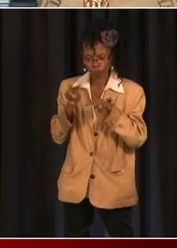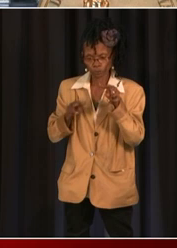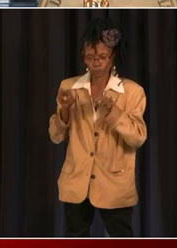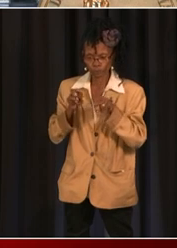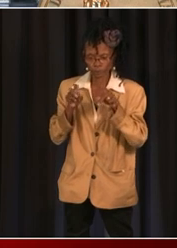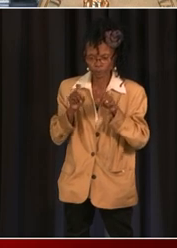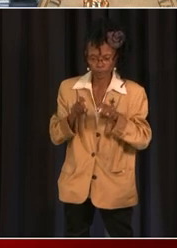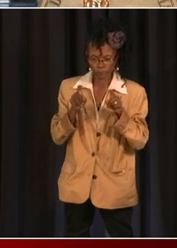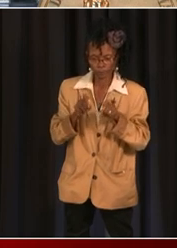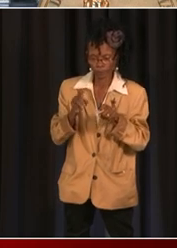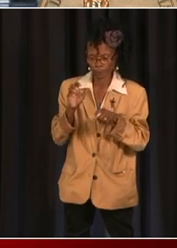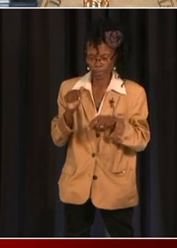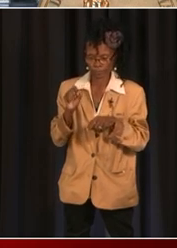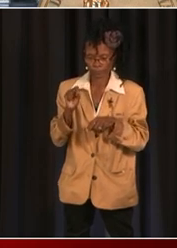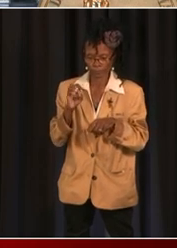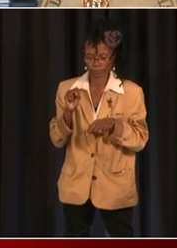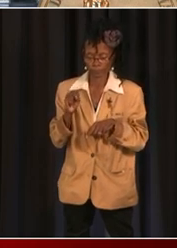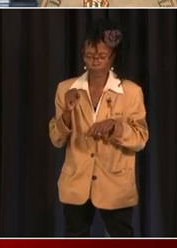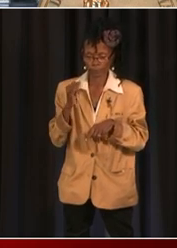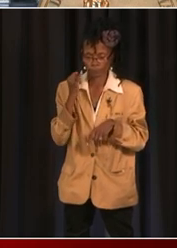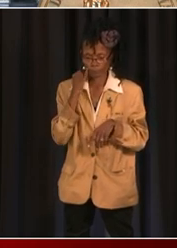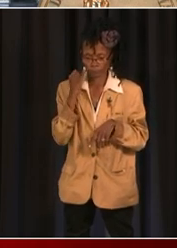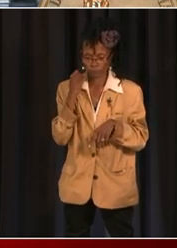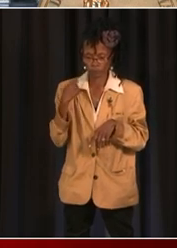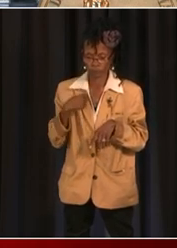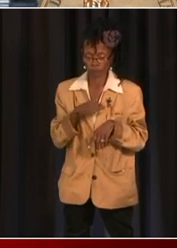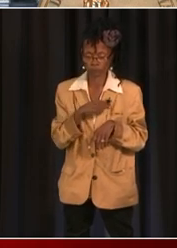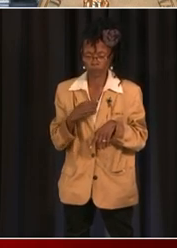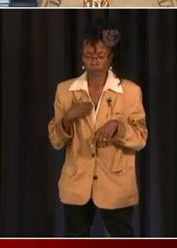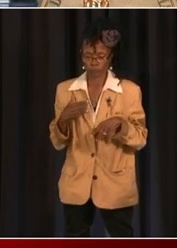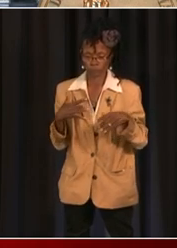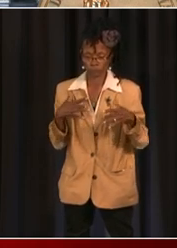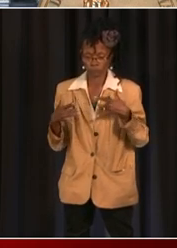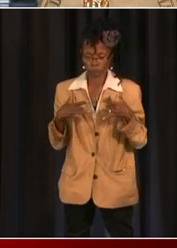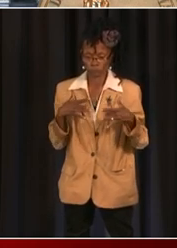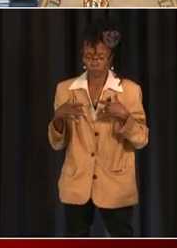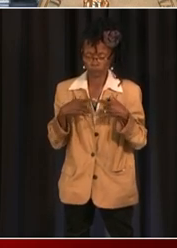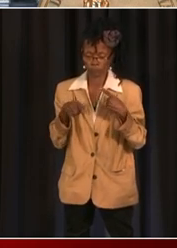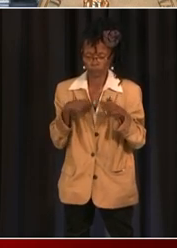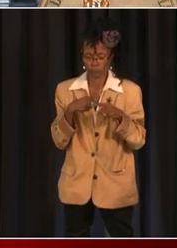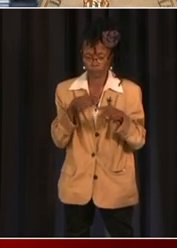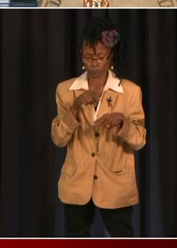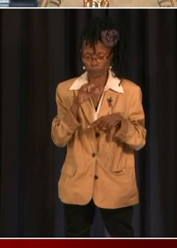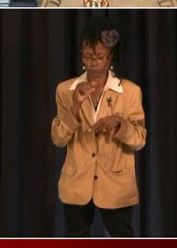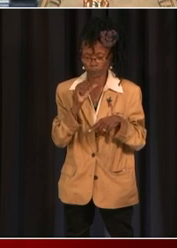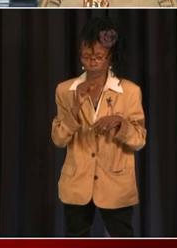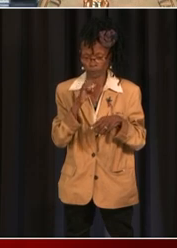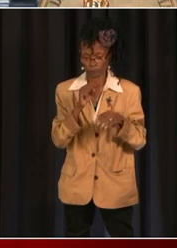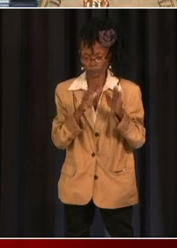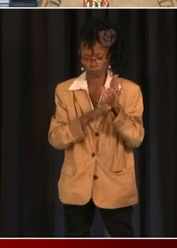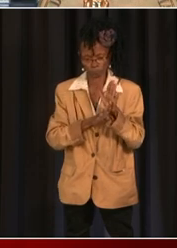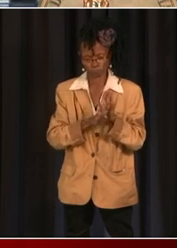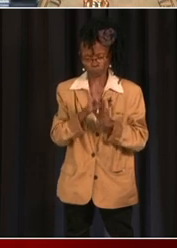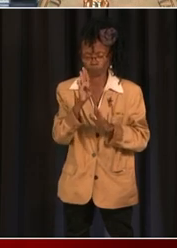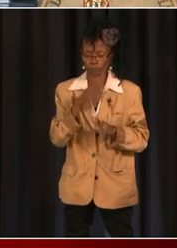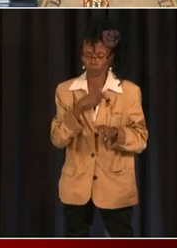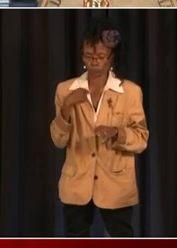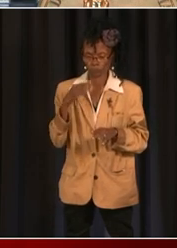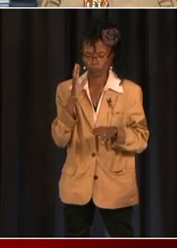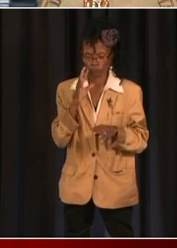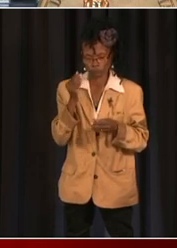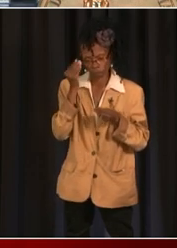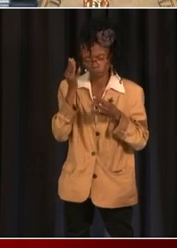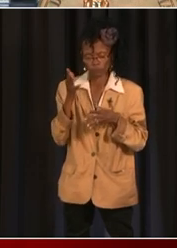there is a trend of concern that requires our action, we'll let you know about that trend, and we'll take any